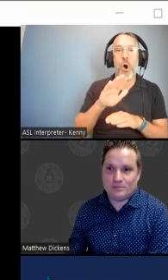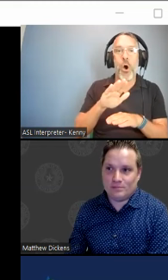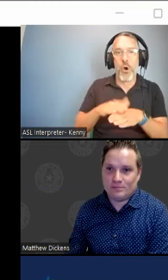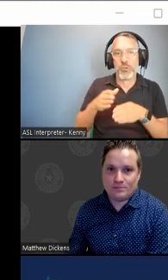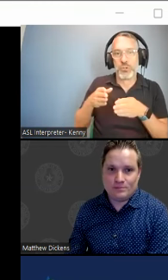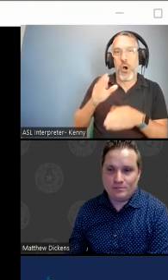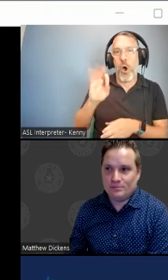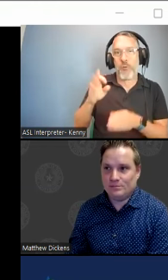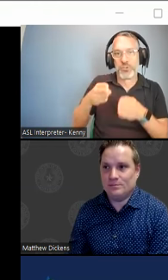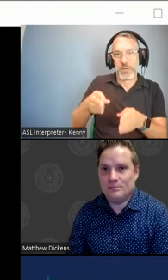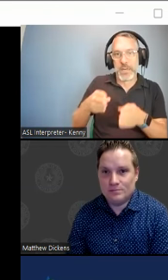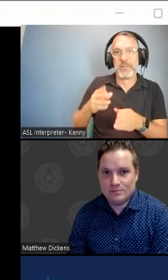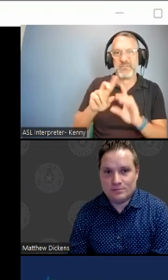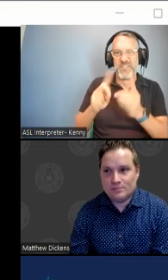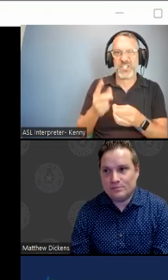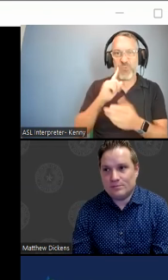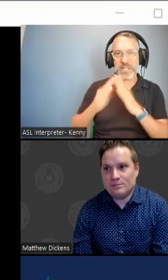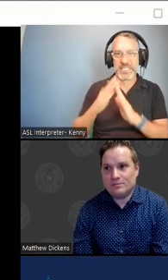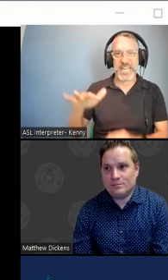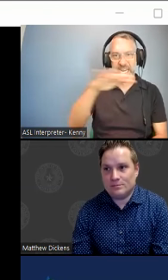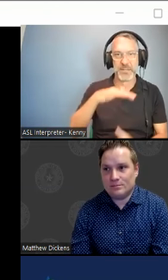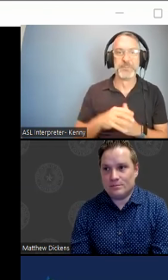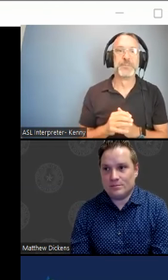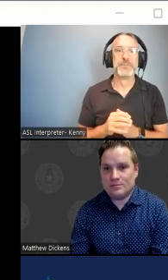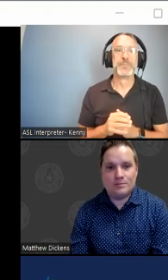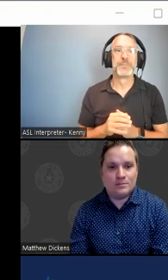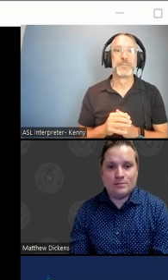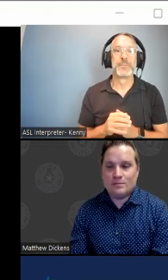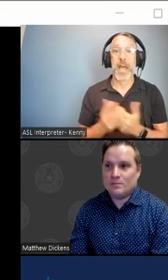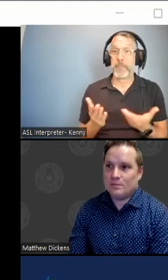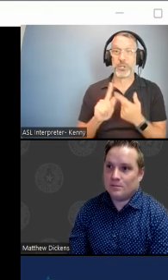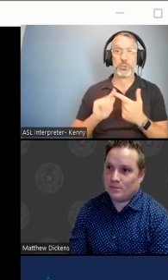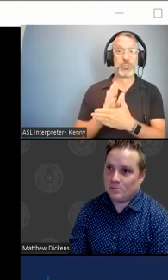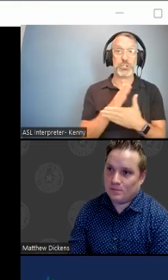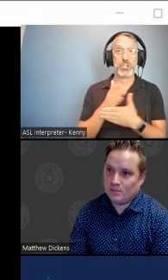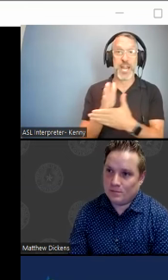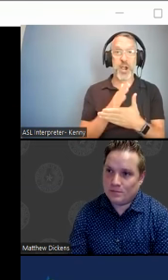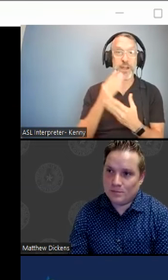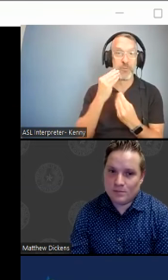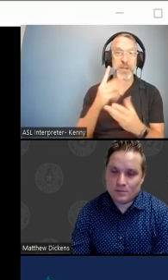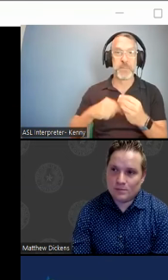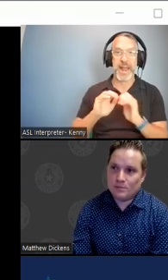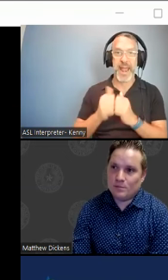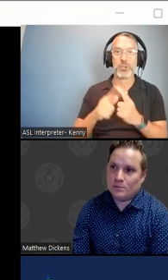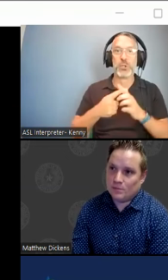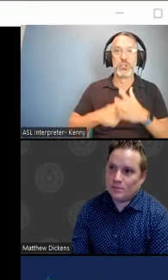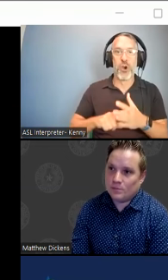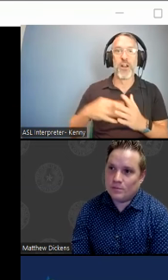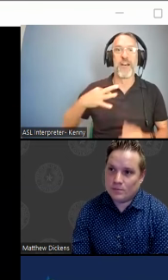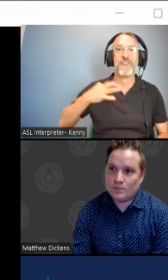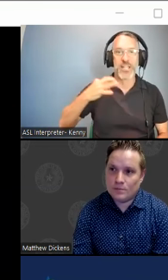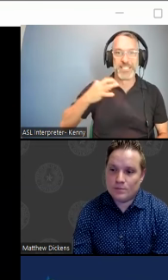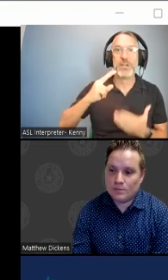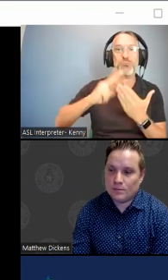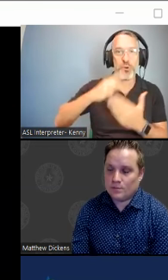management division for the city. And I'm here to share information about how to start a volunteer